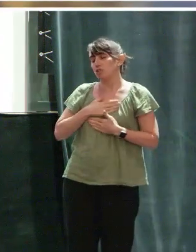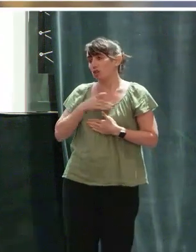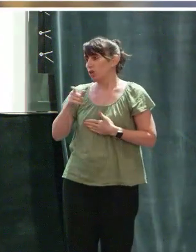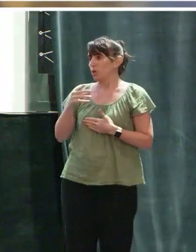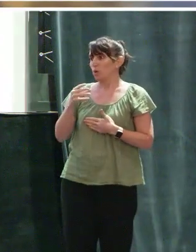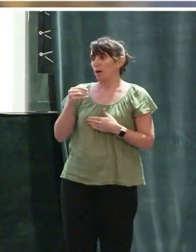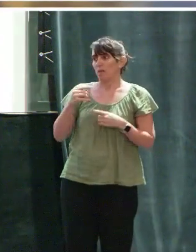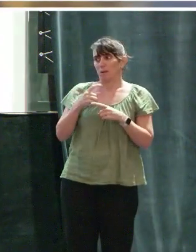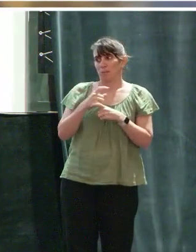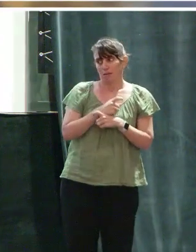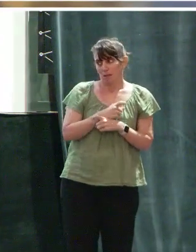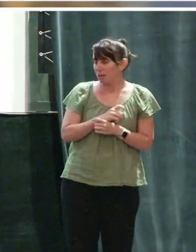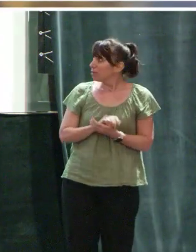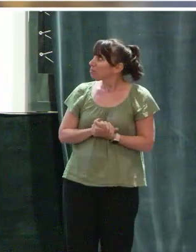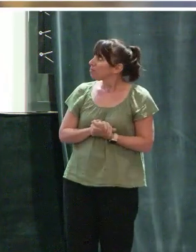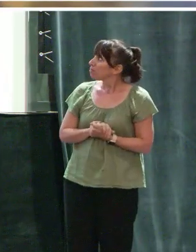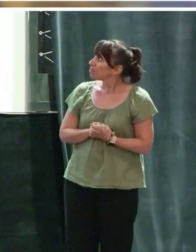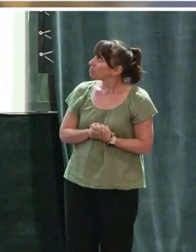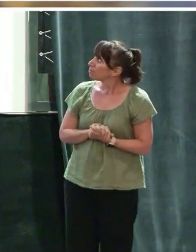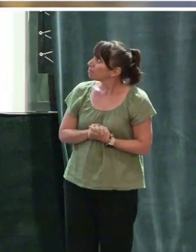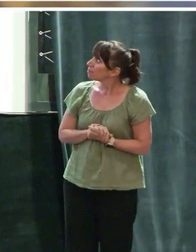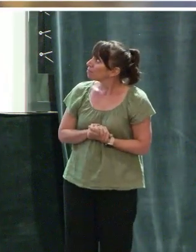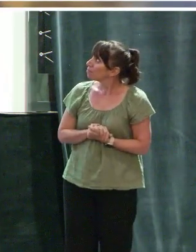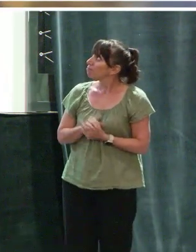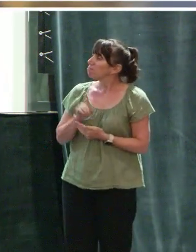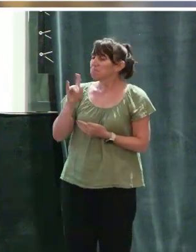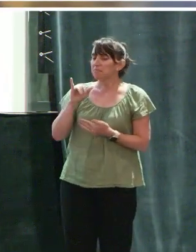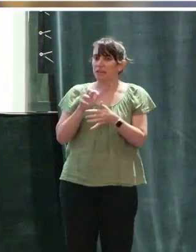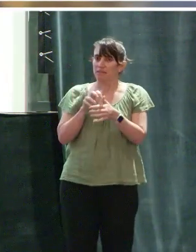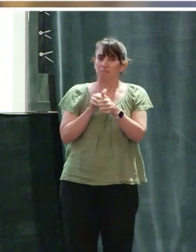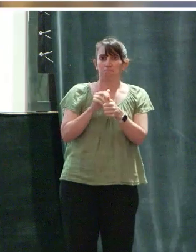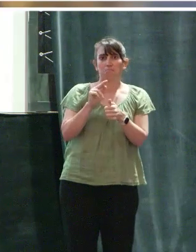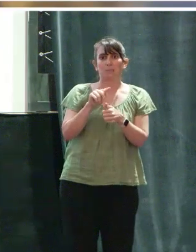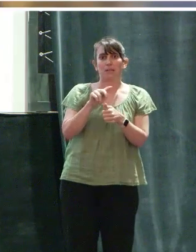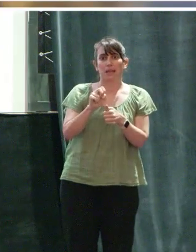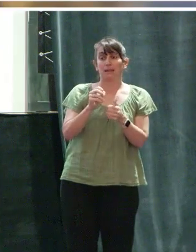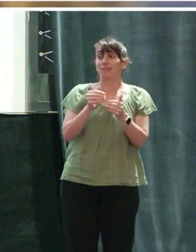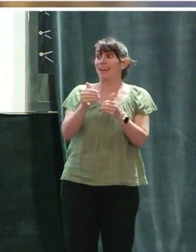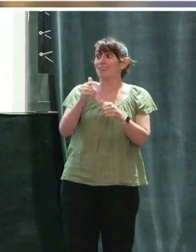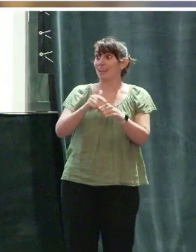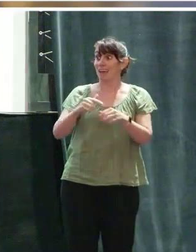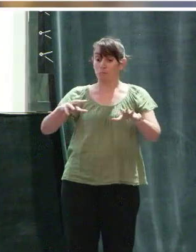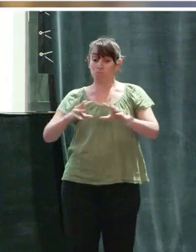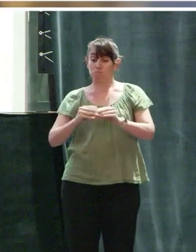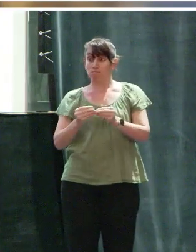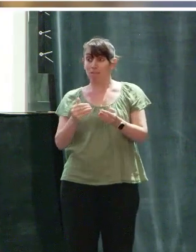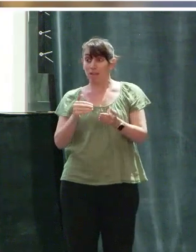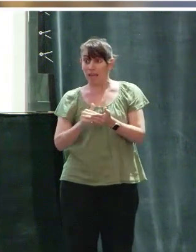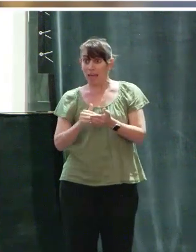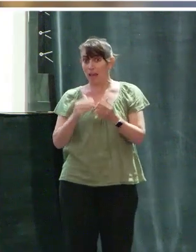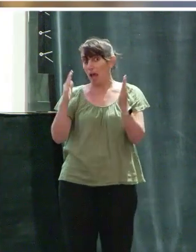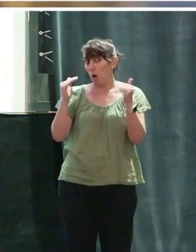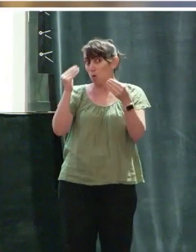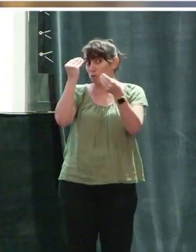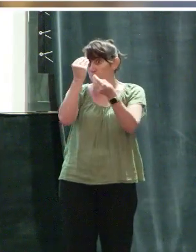happening. So that's a little bit, just a quick update. Next summer, again, I think we hope to really celebrate with you all the opening of that park, and it's exciting to